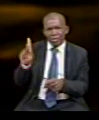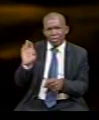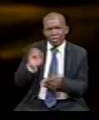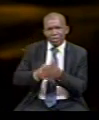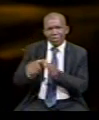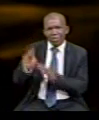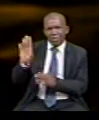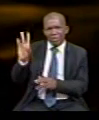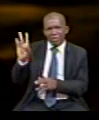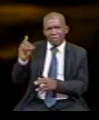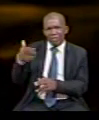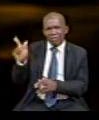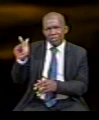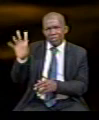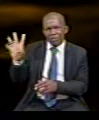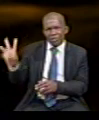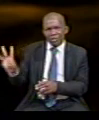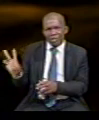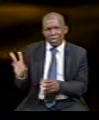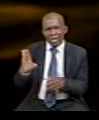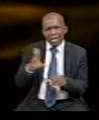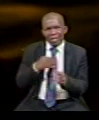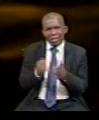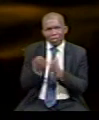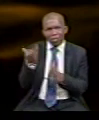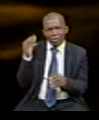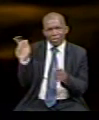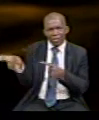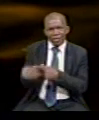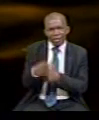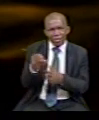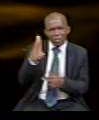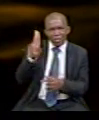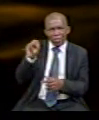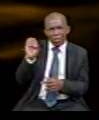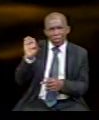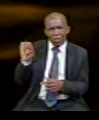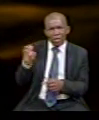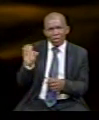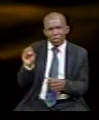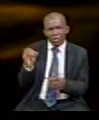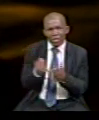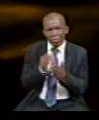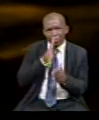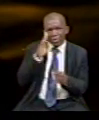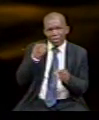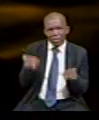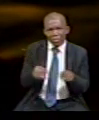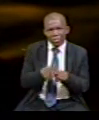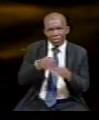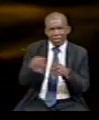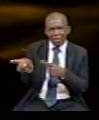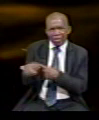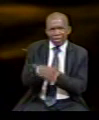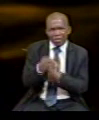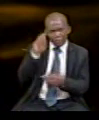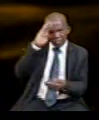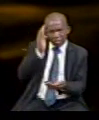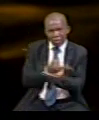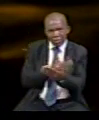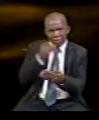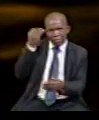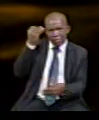Man. They did eat and they drank. They married wives. They were given in